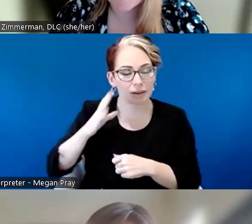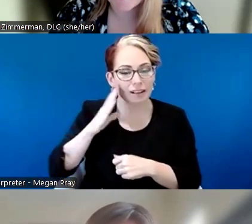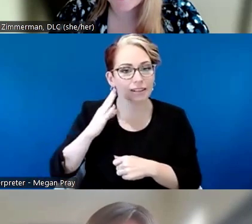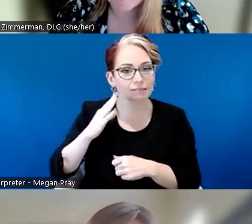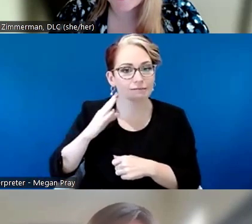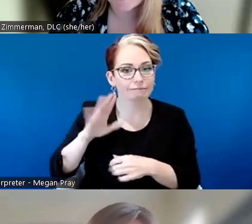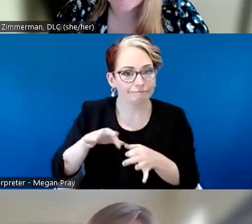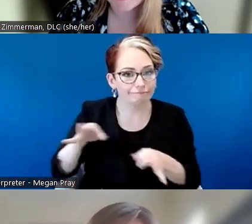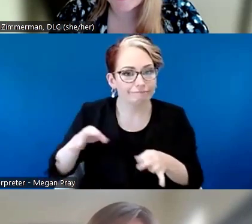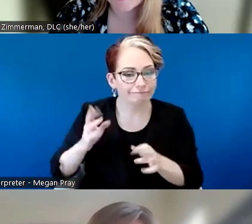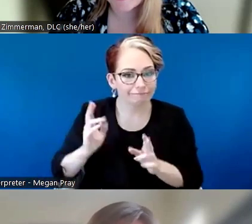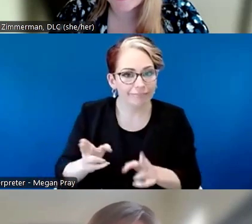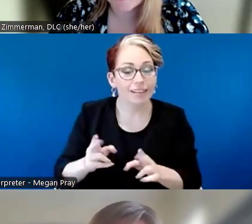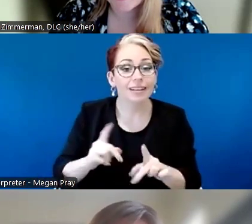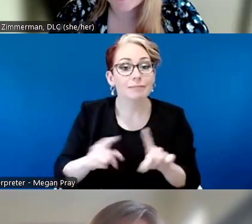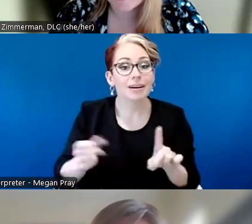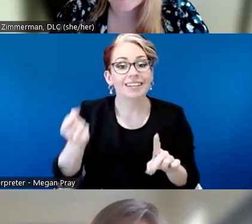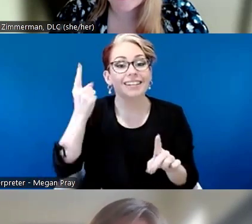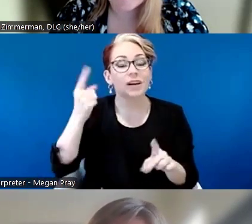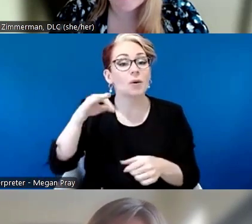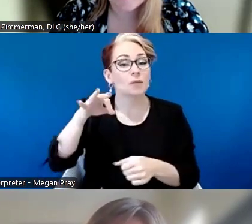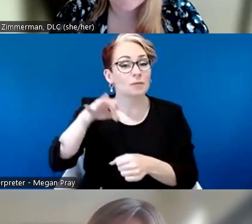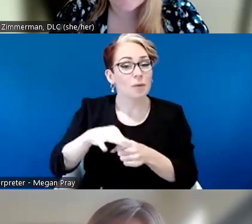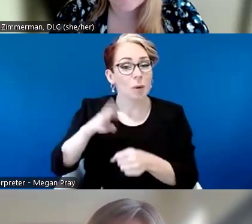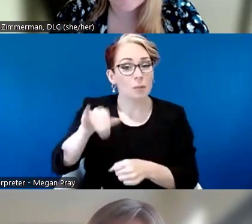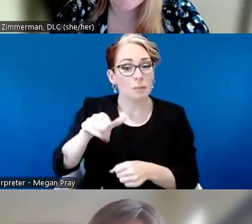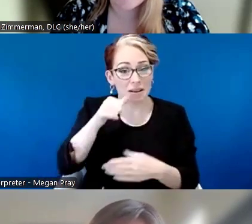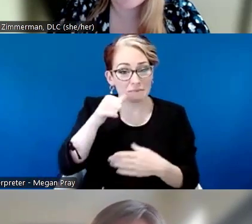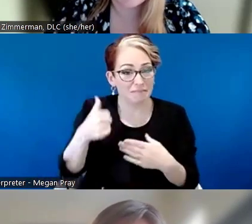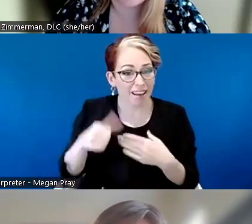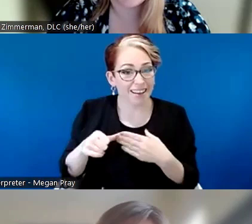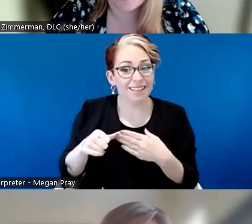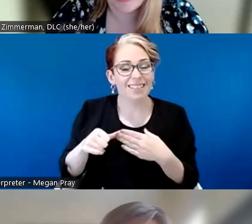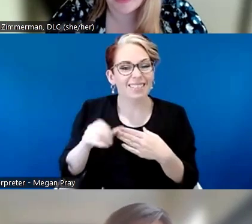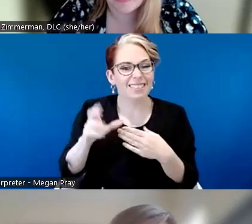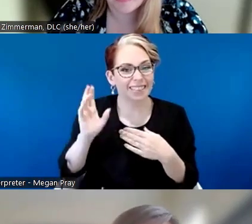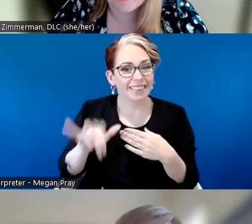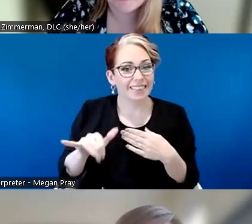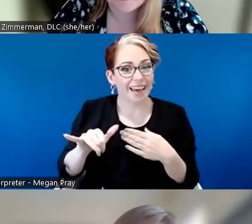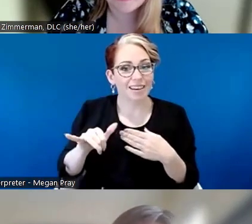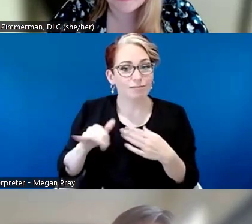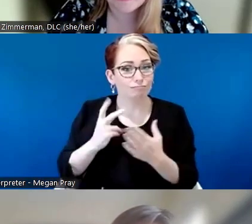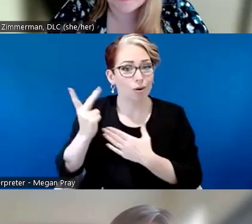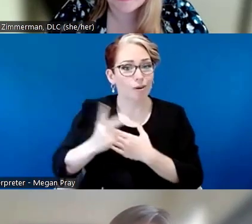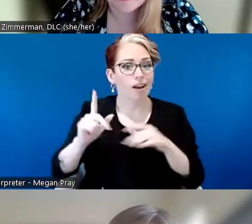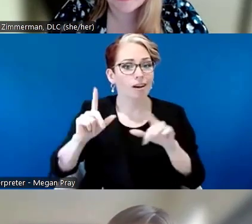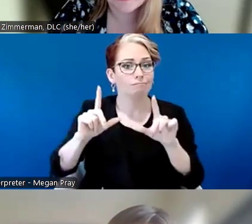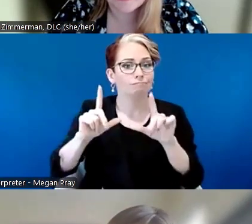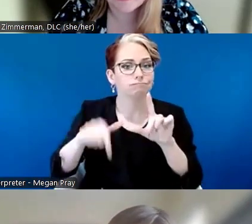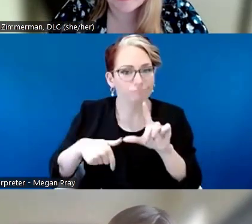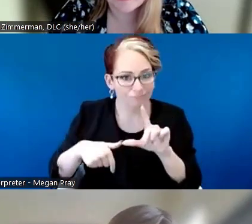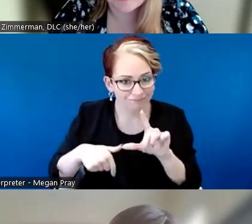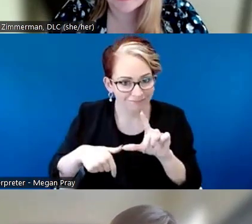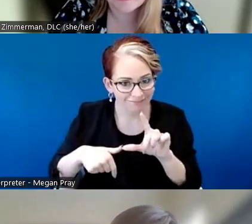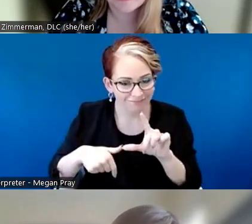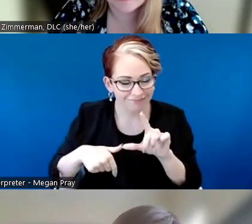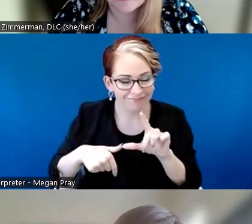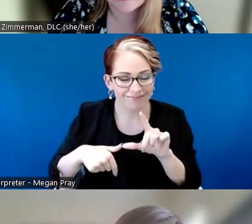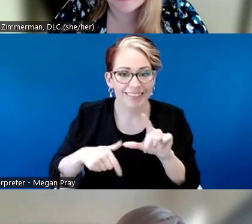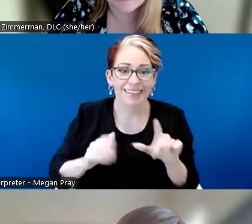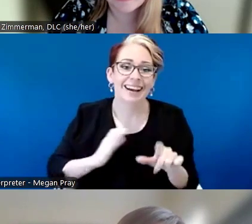mail as a program expired after the 2020 general election, and our work was not done.